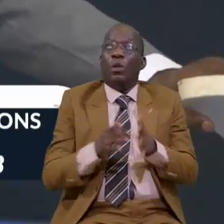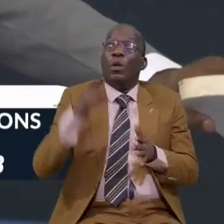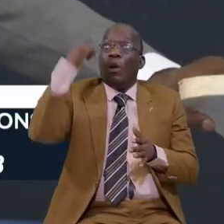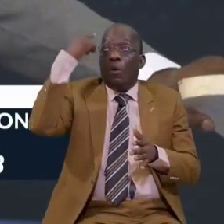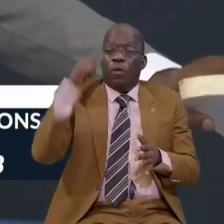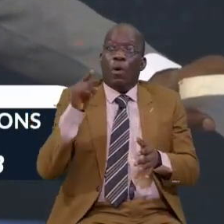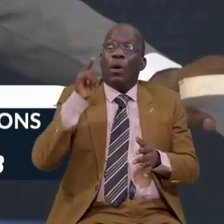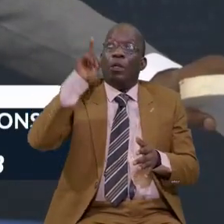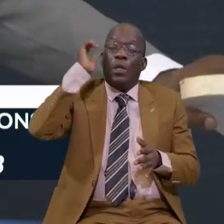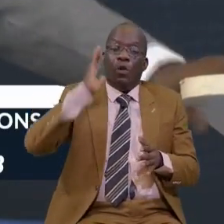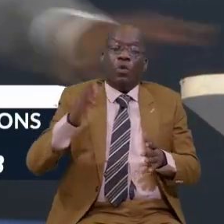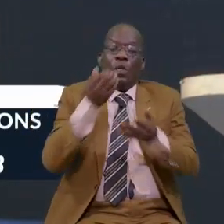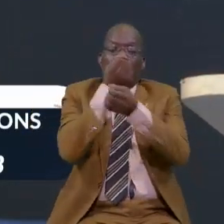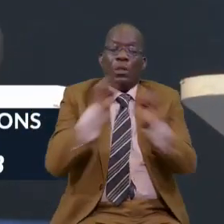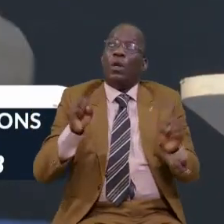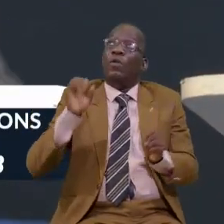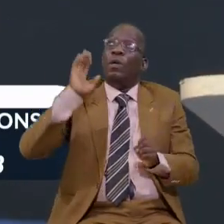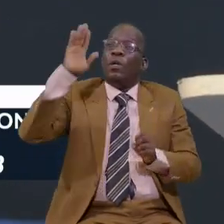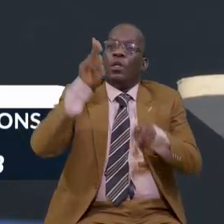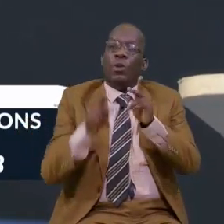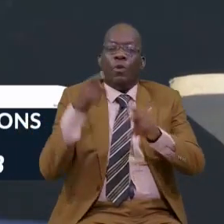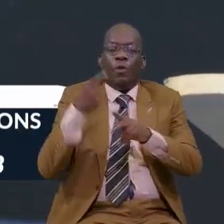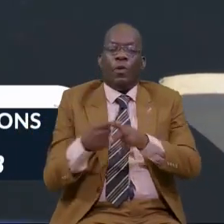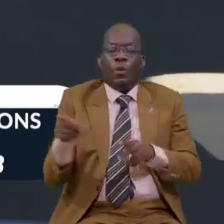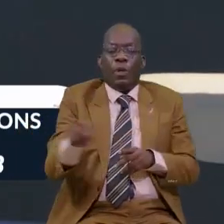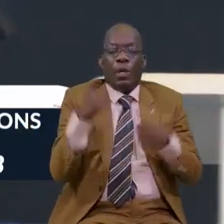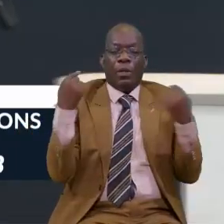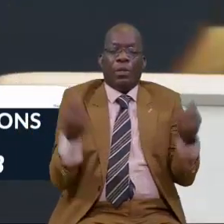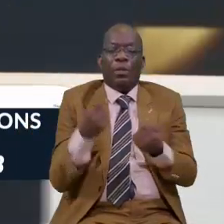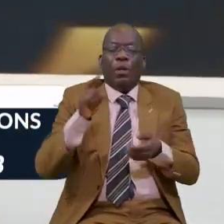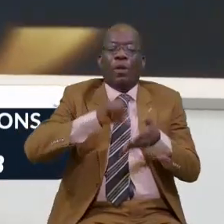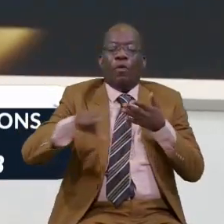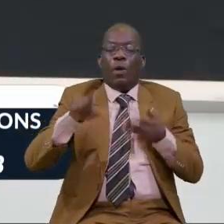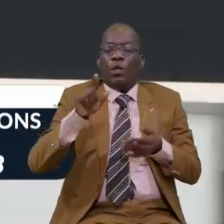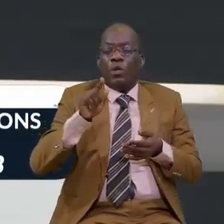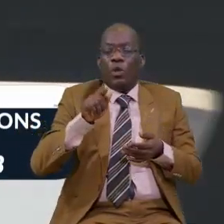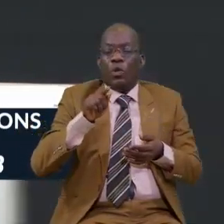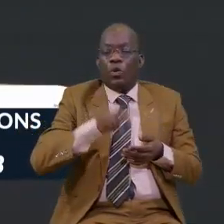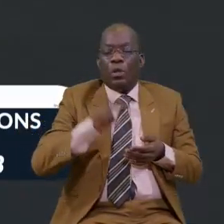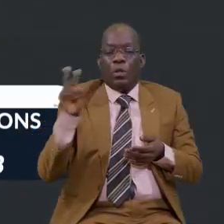his people from their sins. Look at verse 22. It says in verse